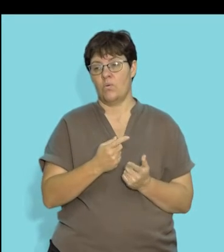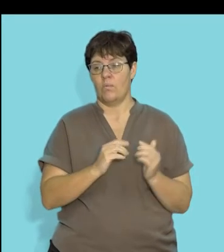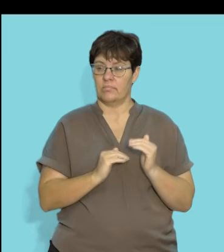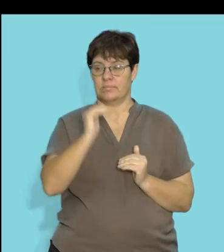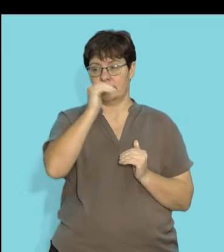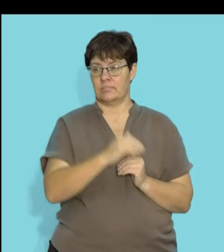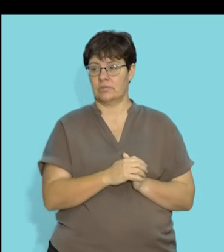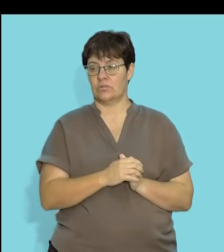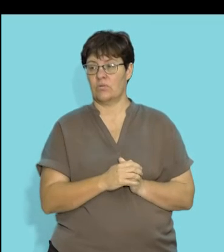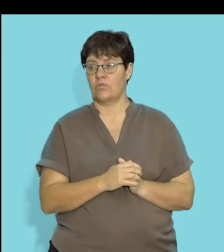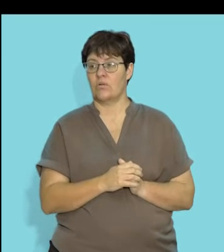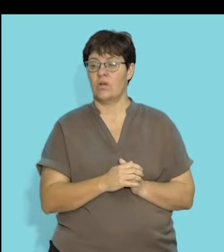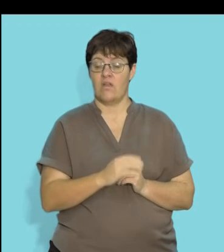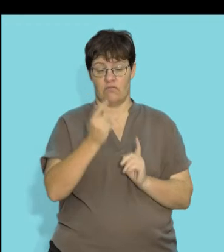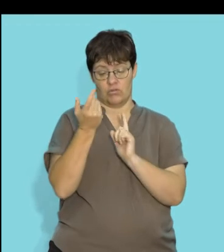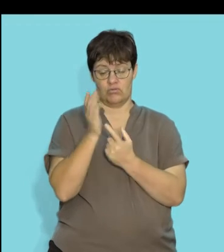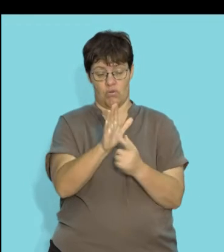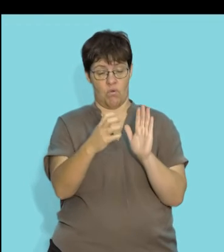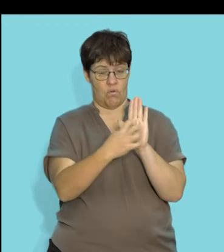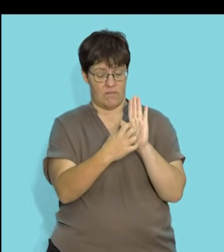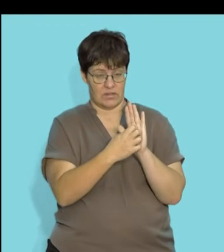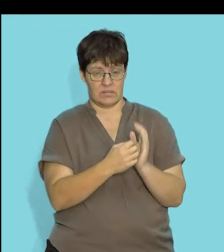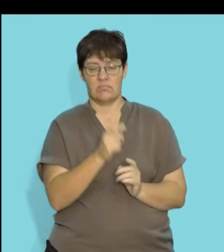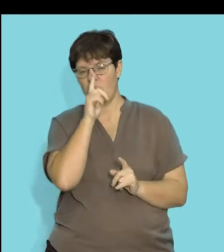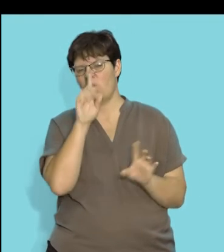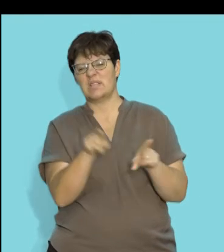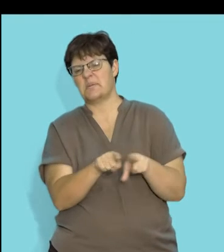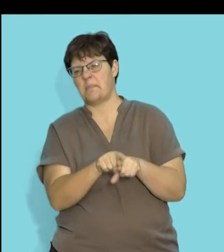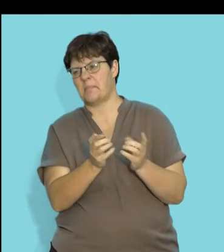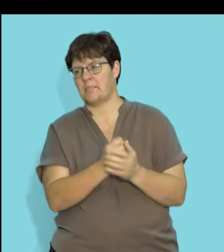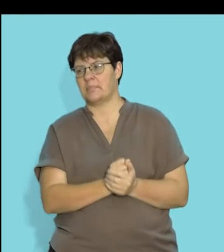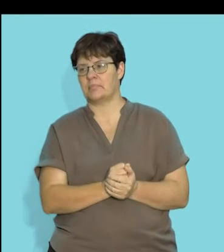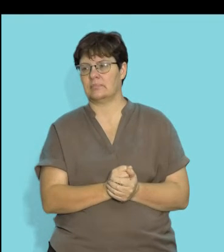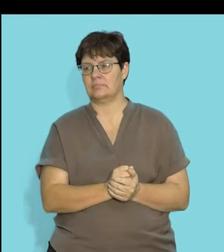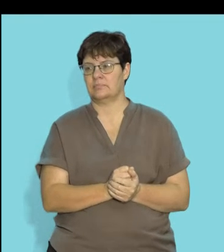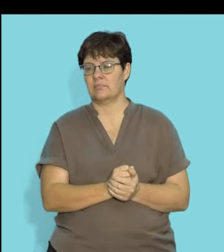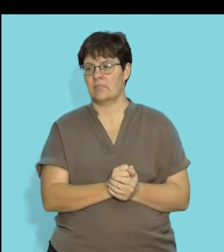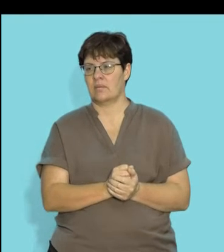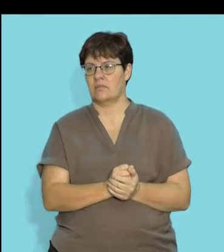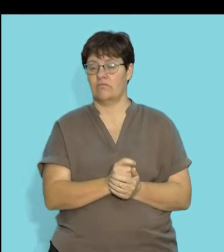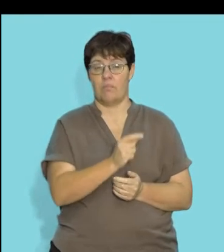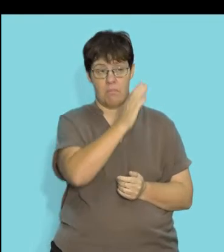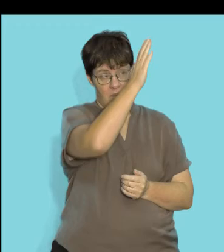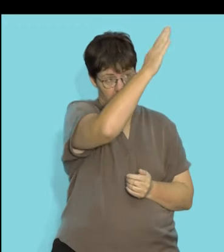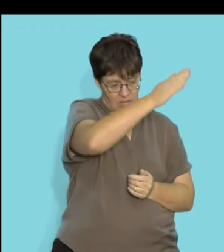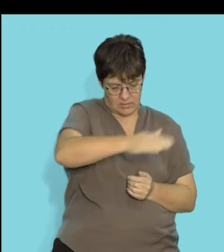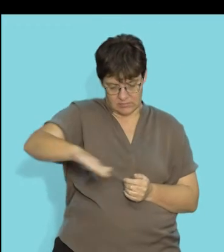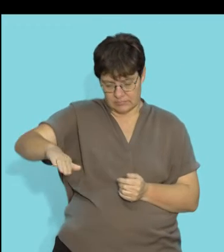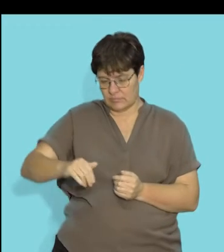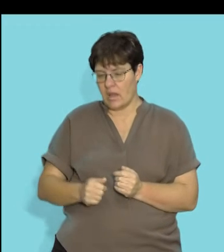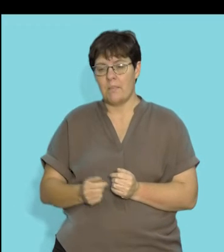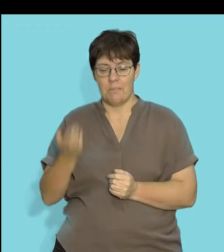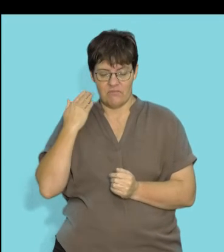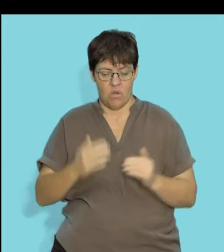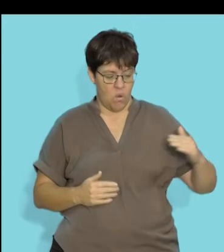is increasing. So graphically, this will look something like this. We said it is